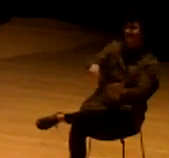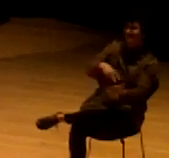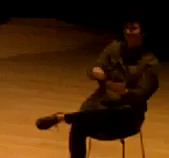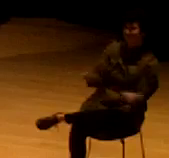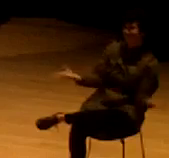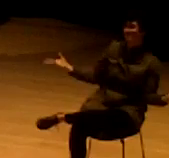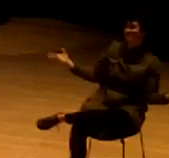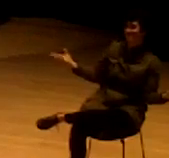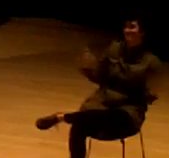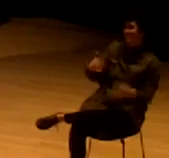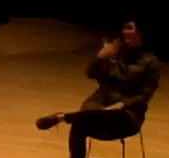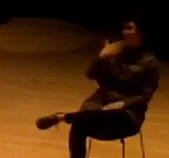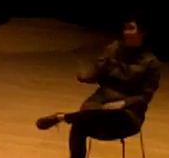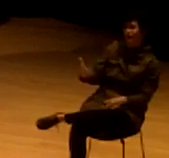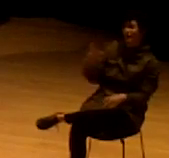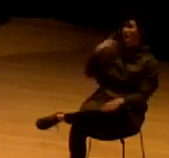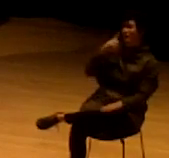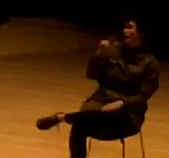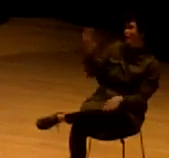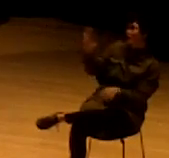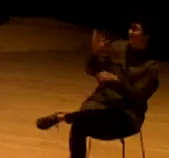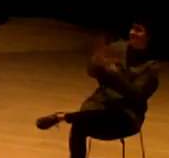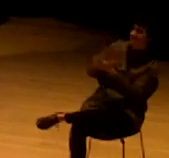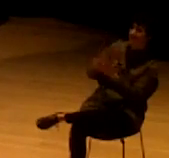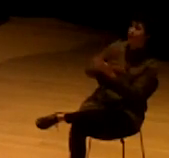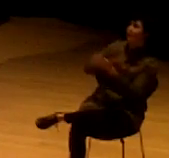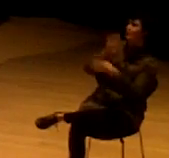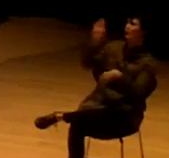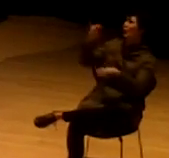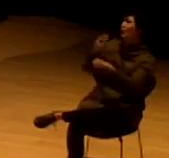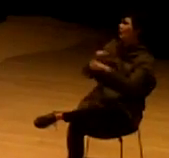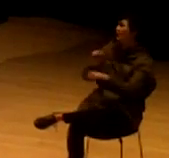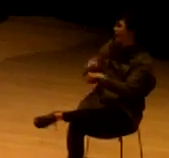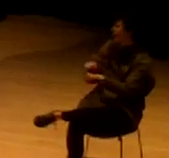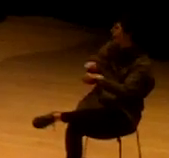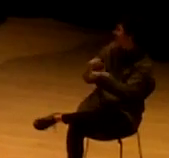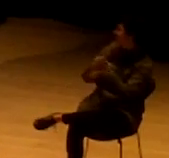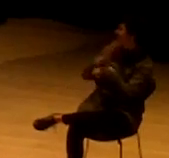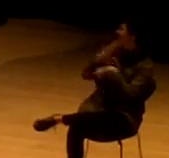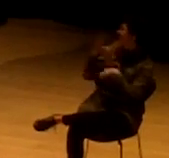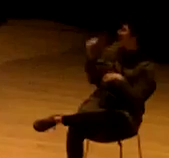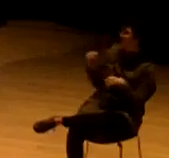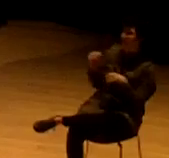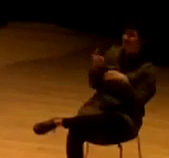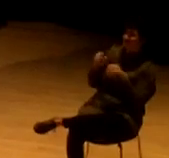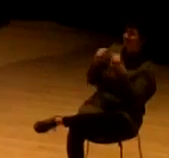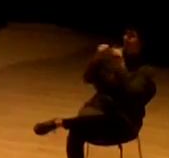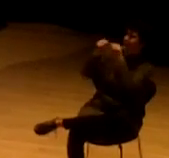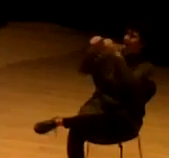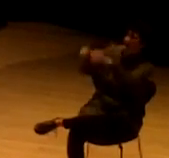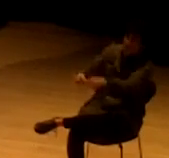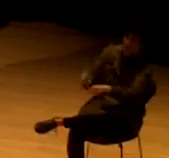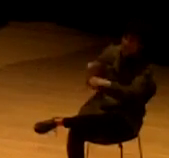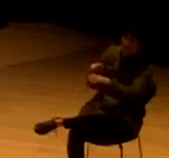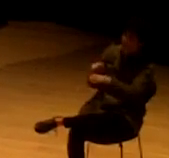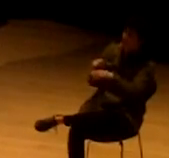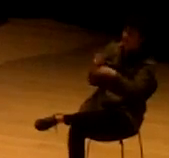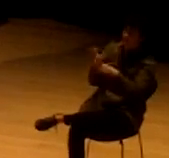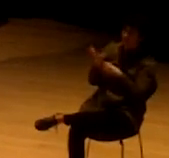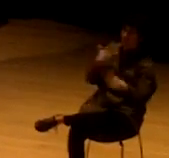Thank you very much for this work, for this film, and for your ongoing work, because it's very